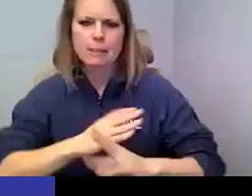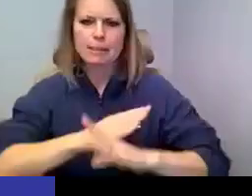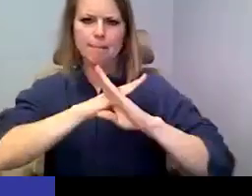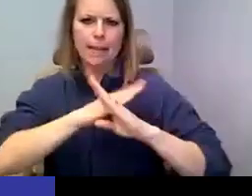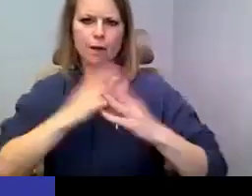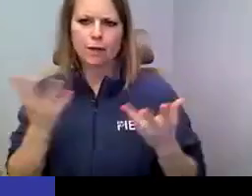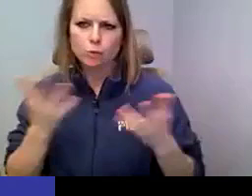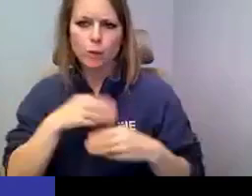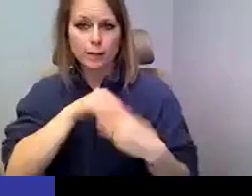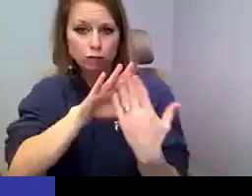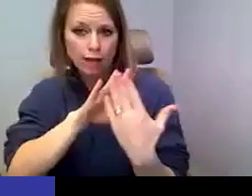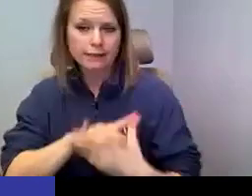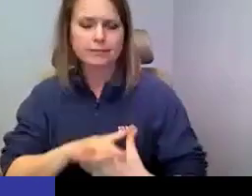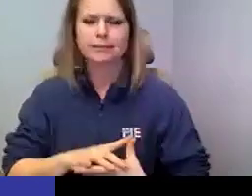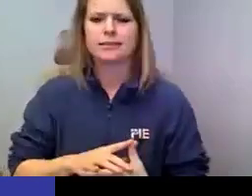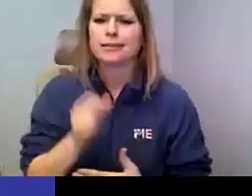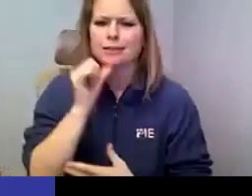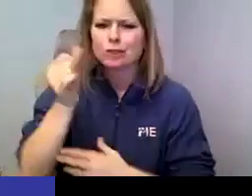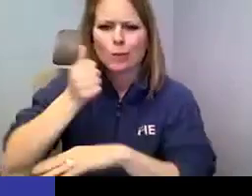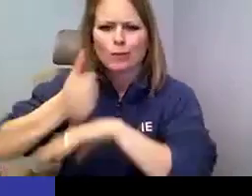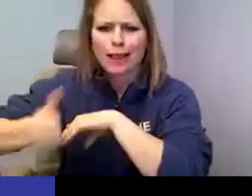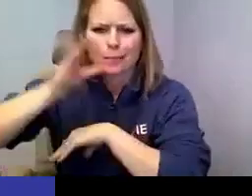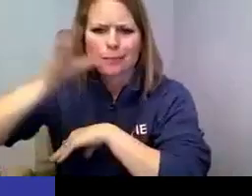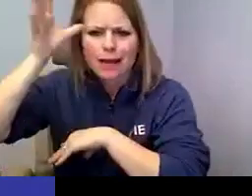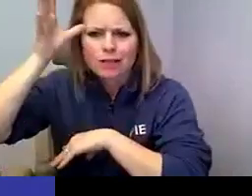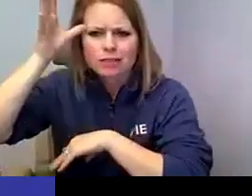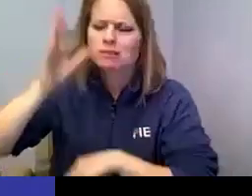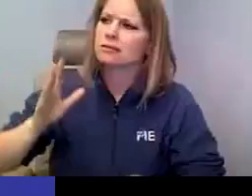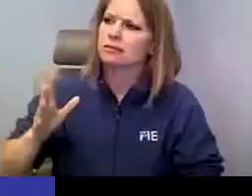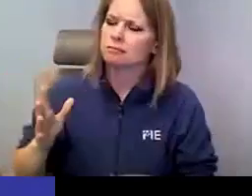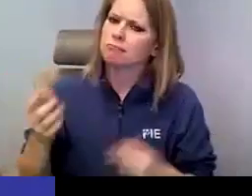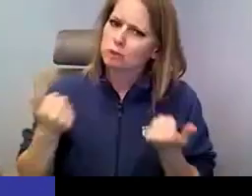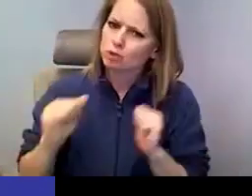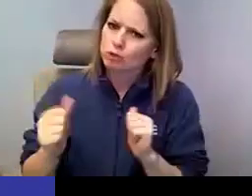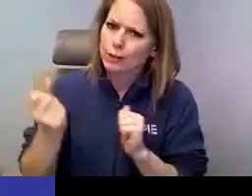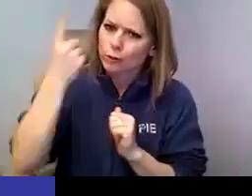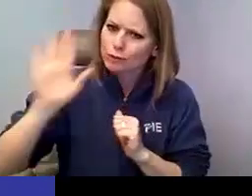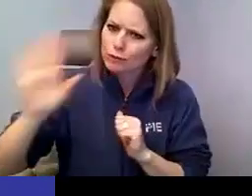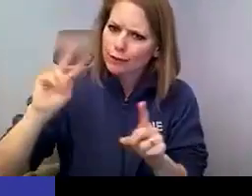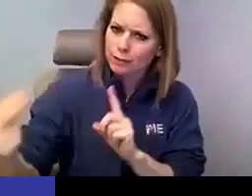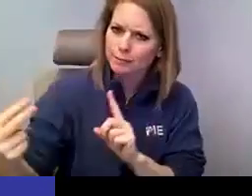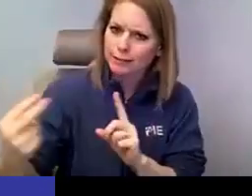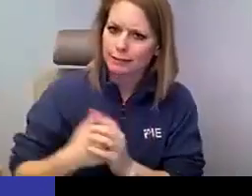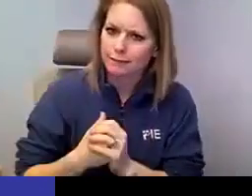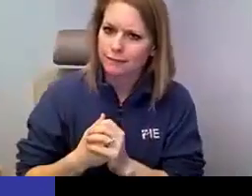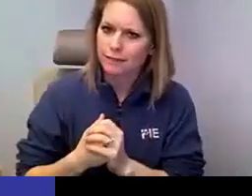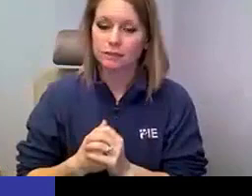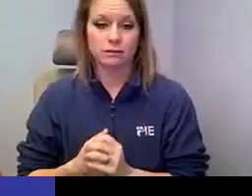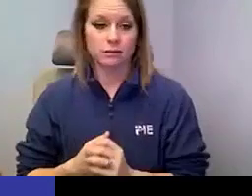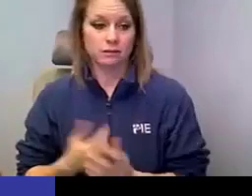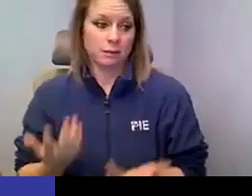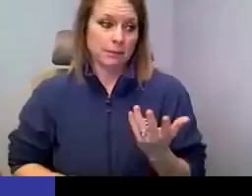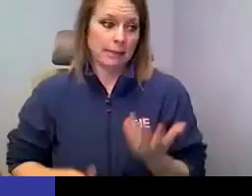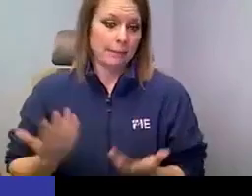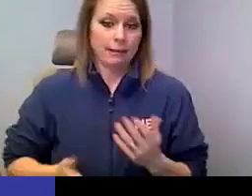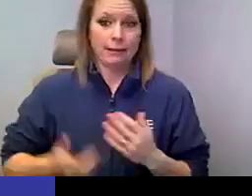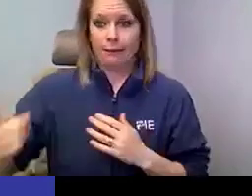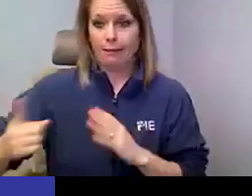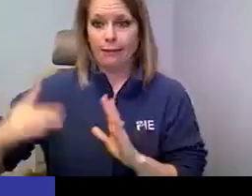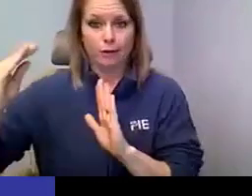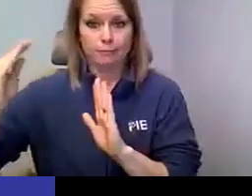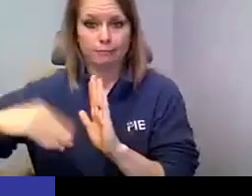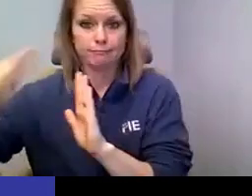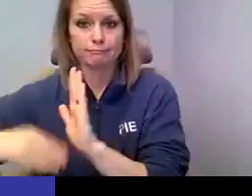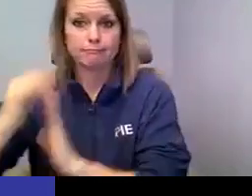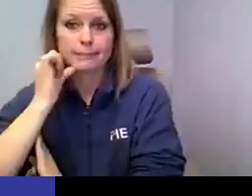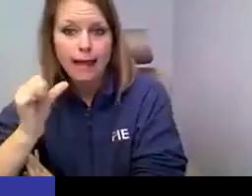Don't blame the parent and say, and try and understand where they're coming from. I mean, they could be not filling out or returning a form